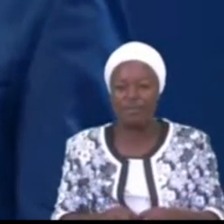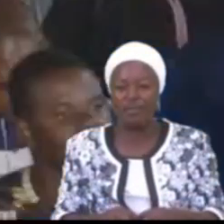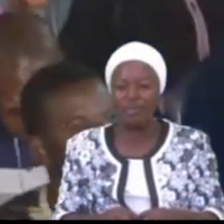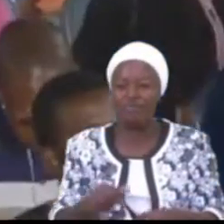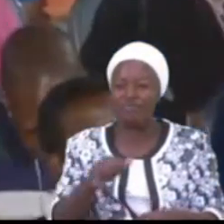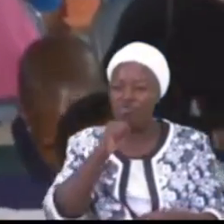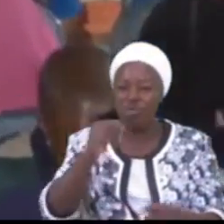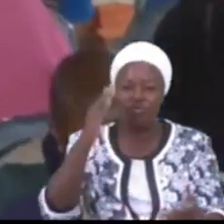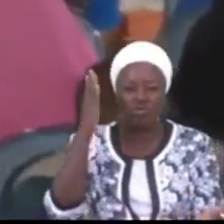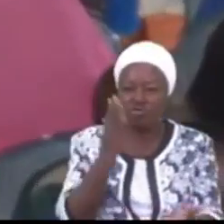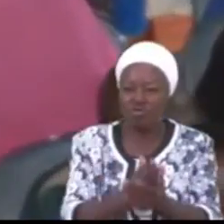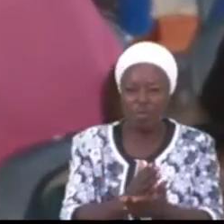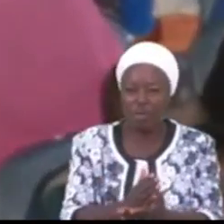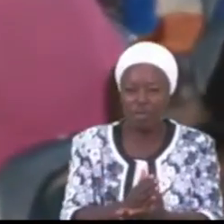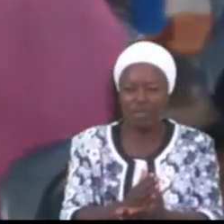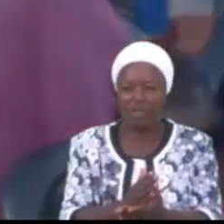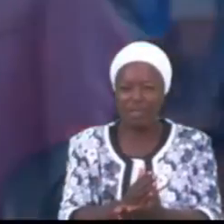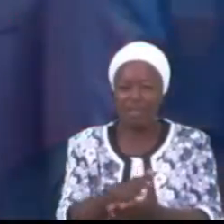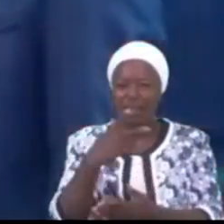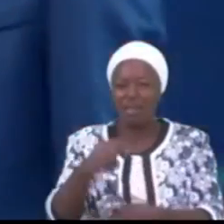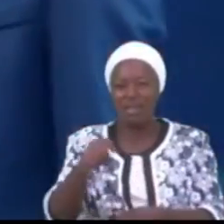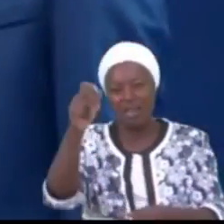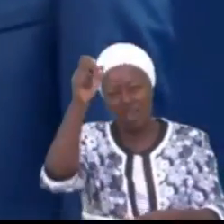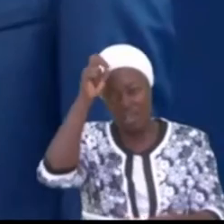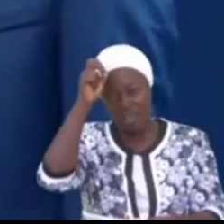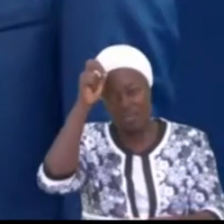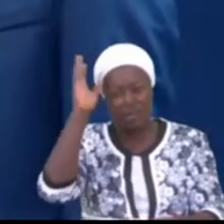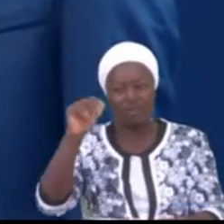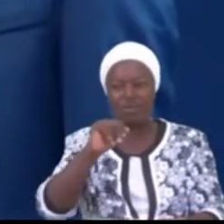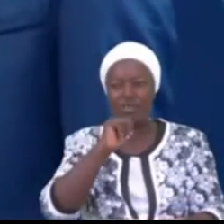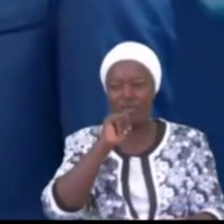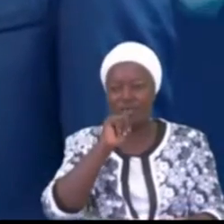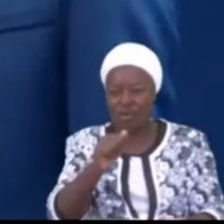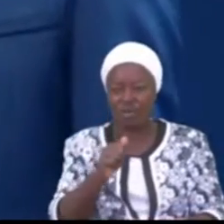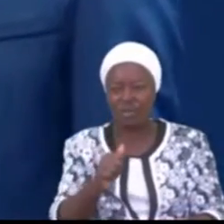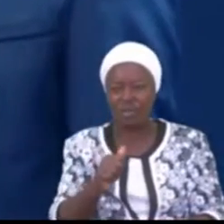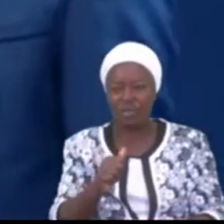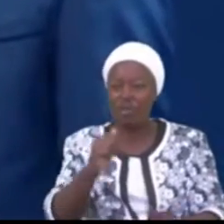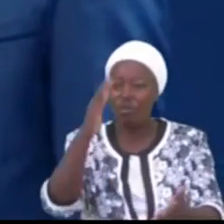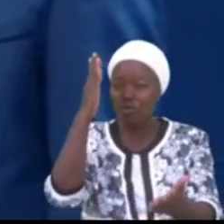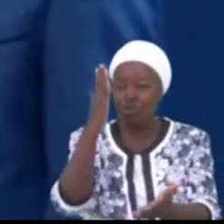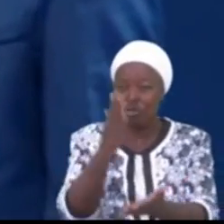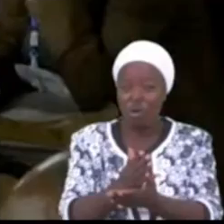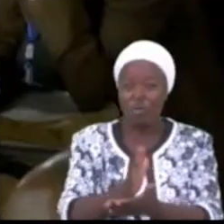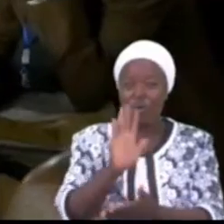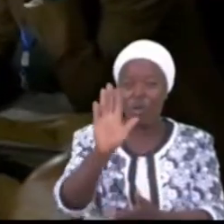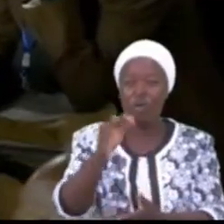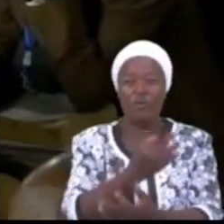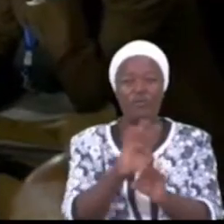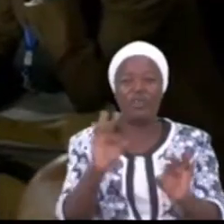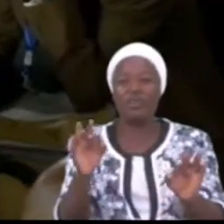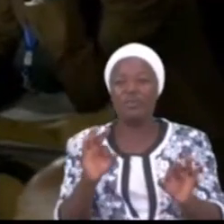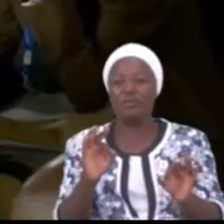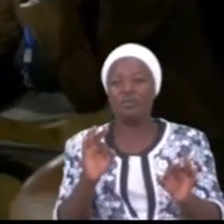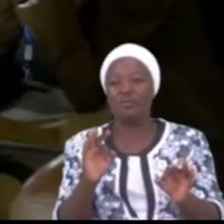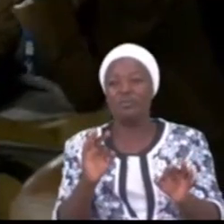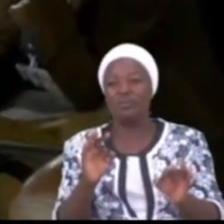Interminable. The devil will not terminate your emancipation.